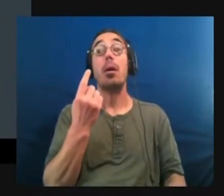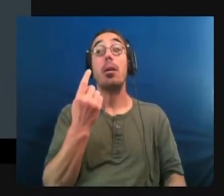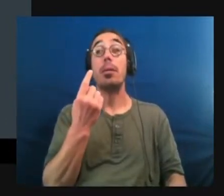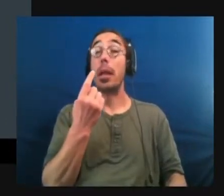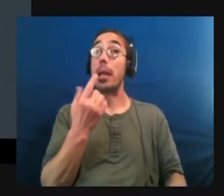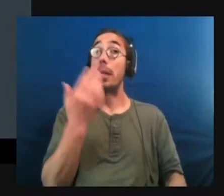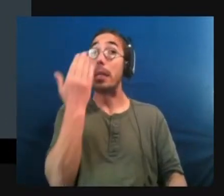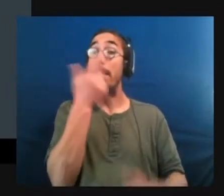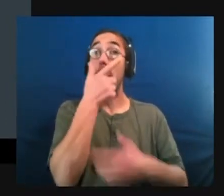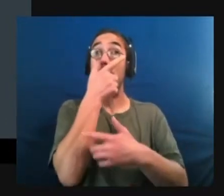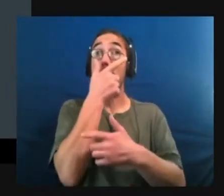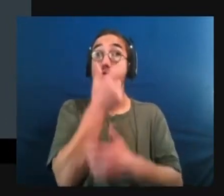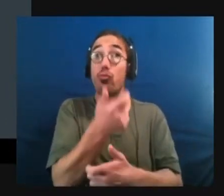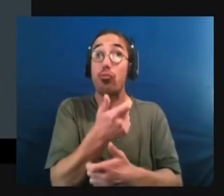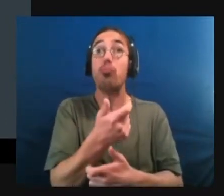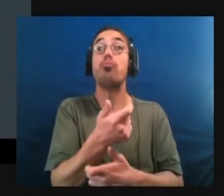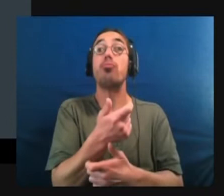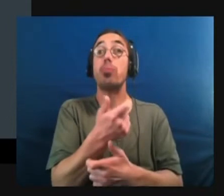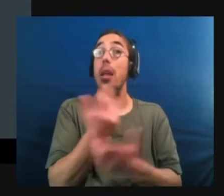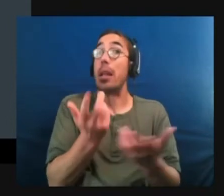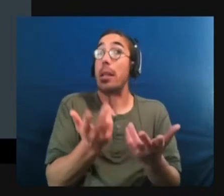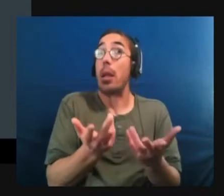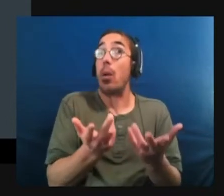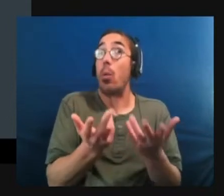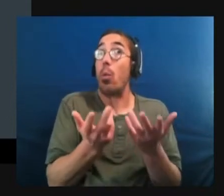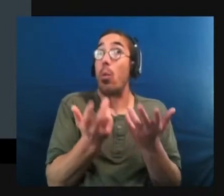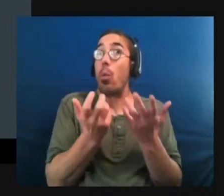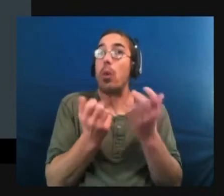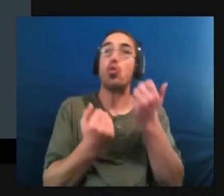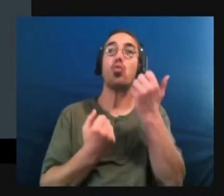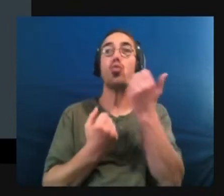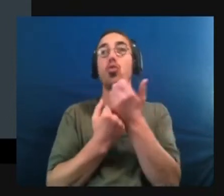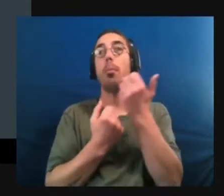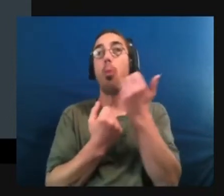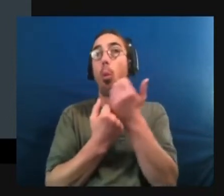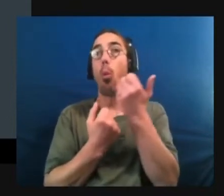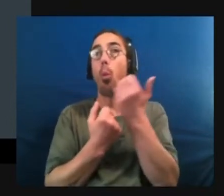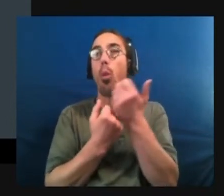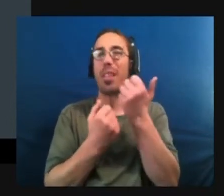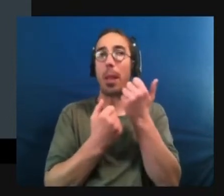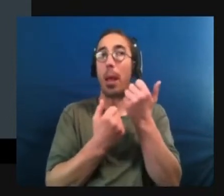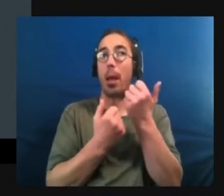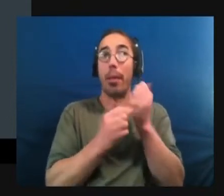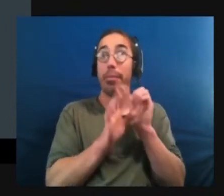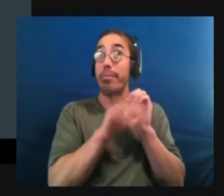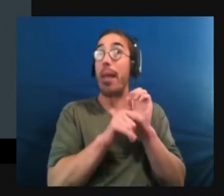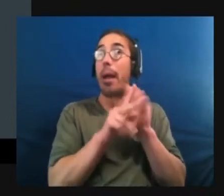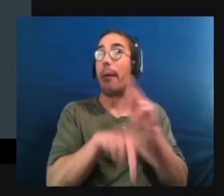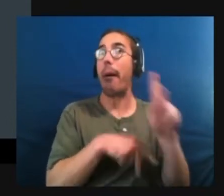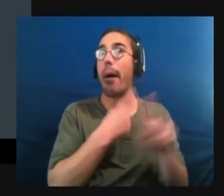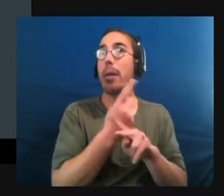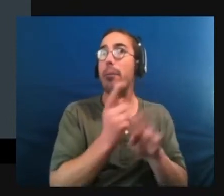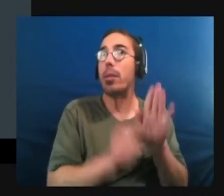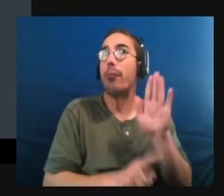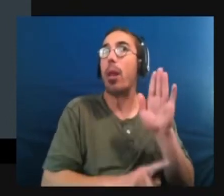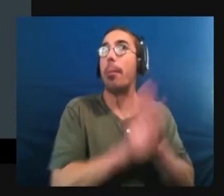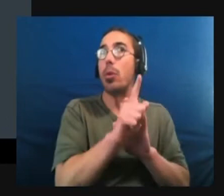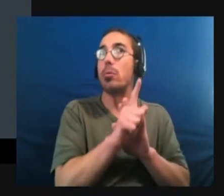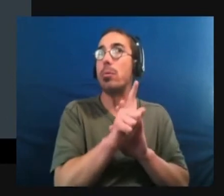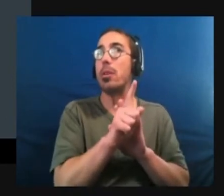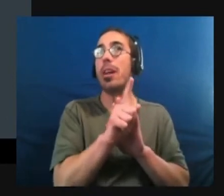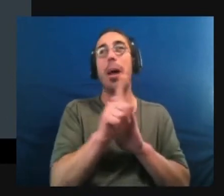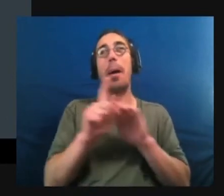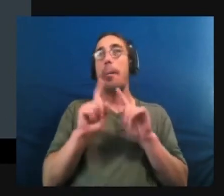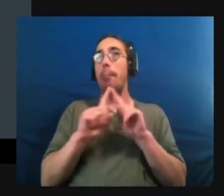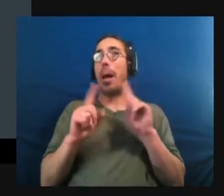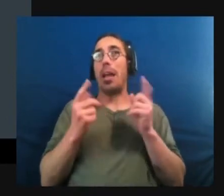in wanting to support this development. And I don't want to